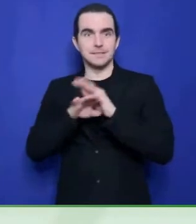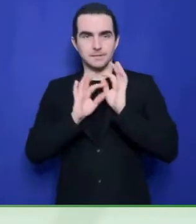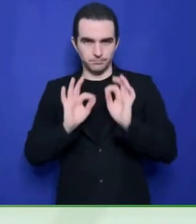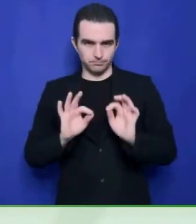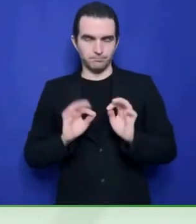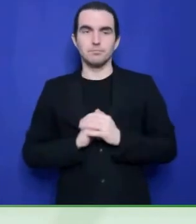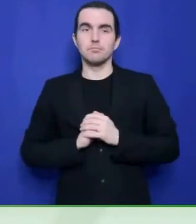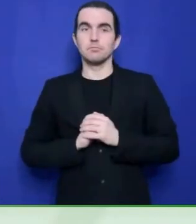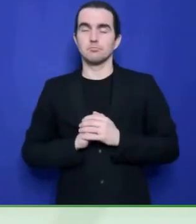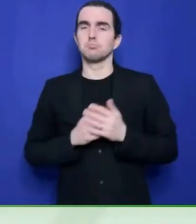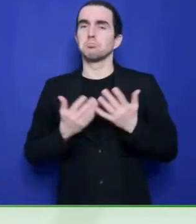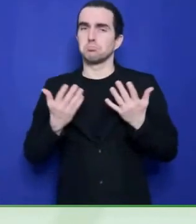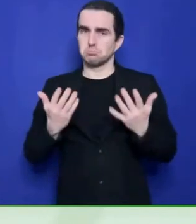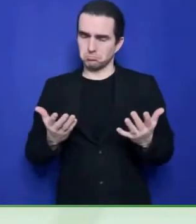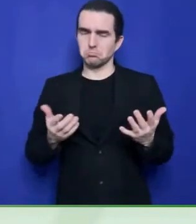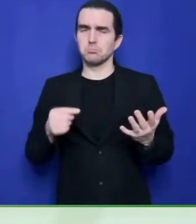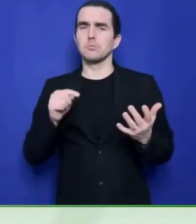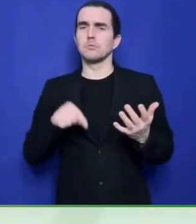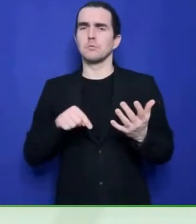slide.